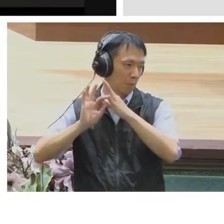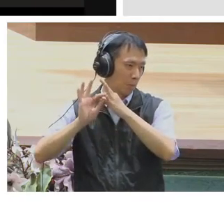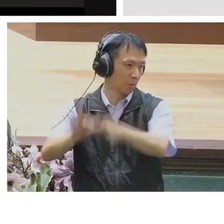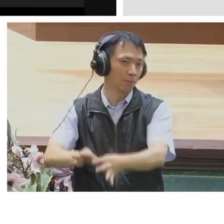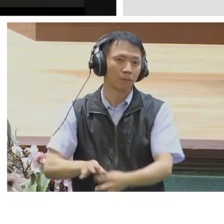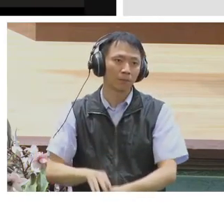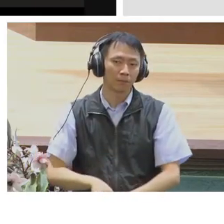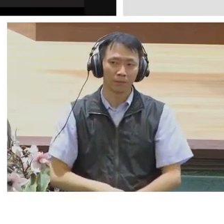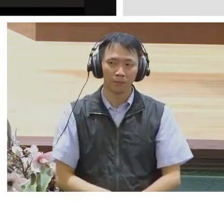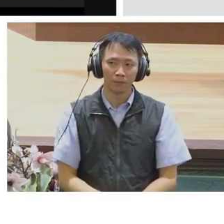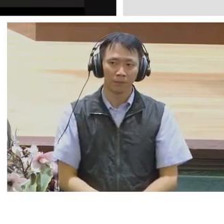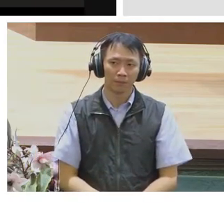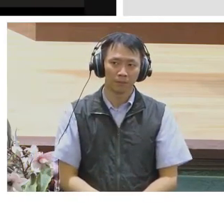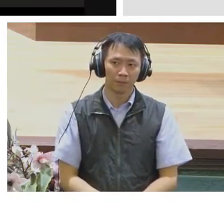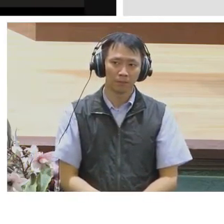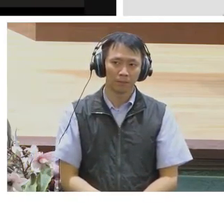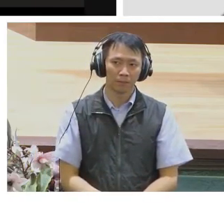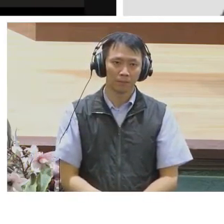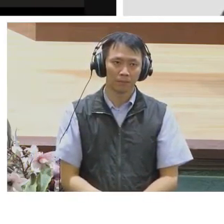But you'll see that the Philippines has now extended it until September of next year as well.